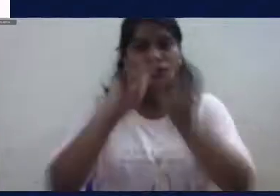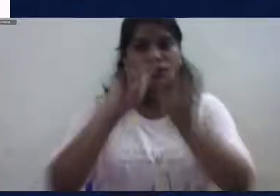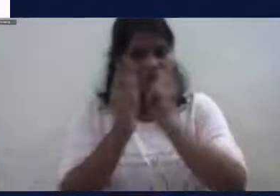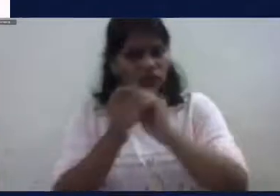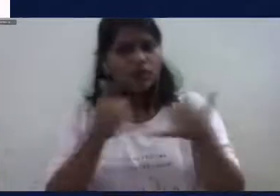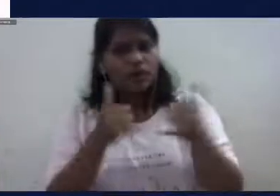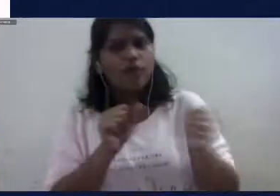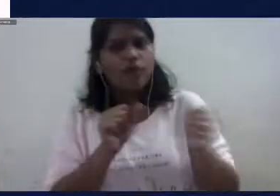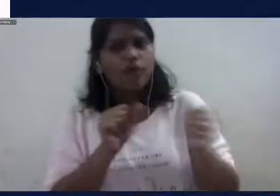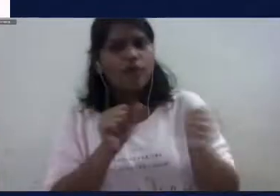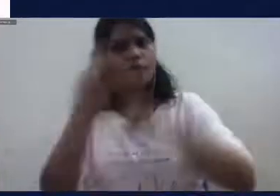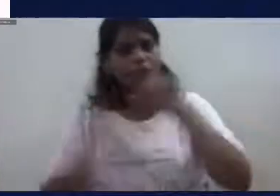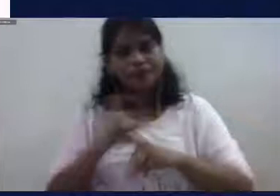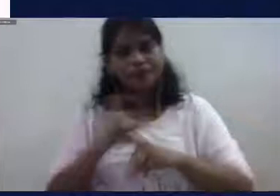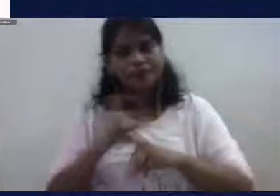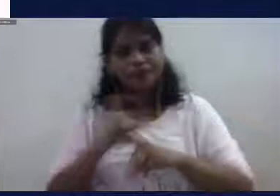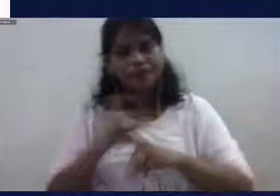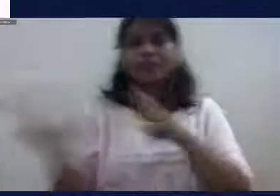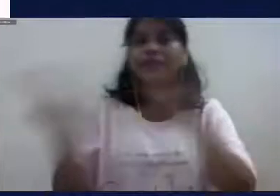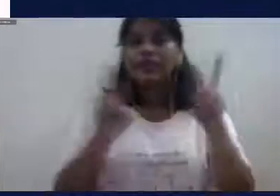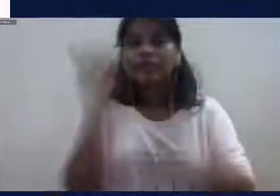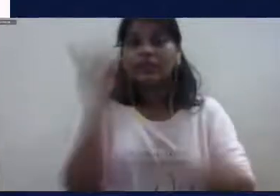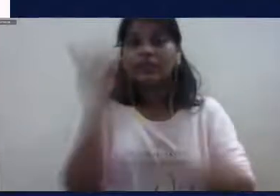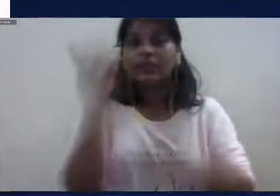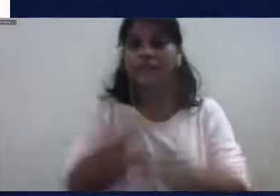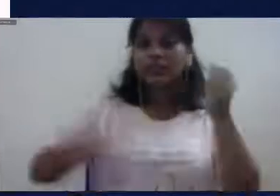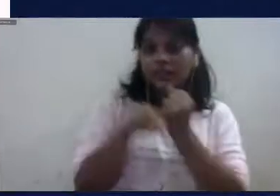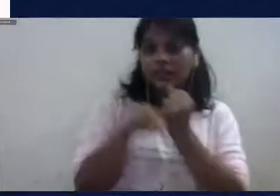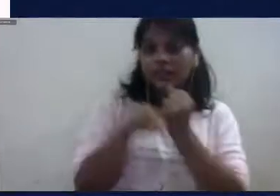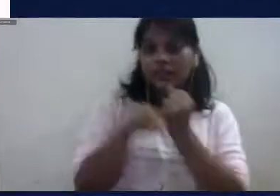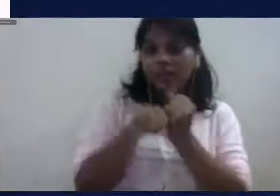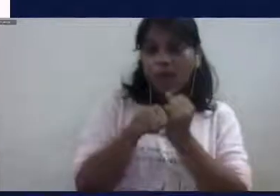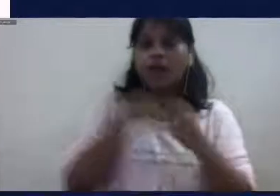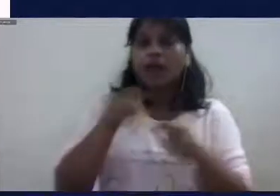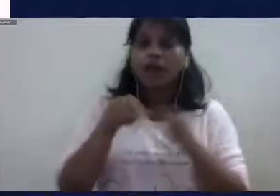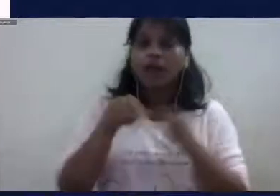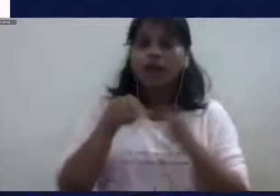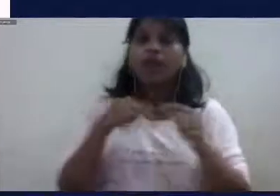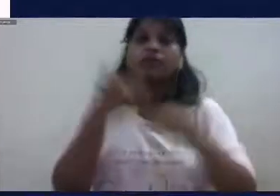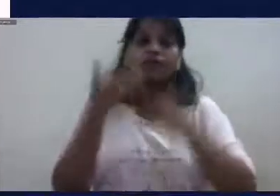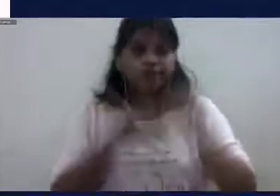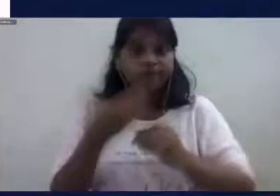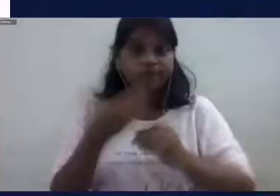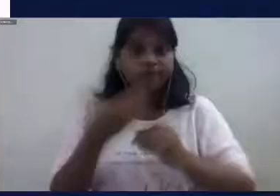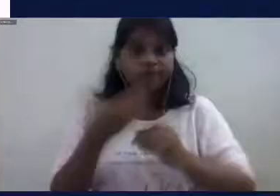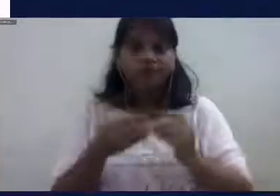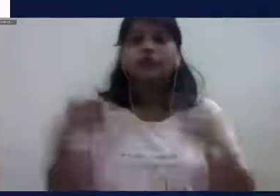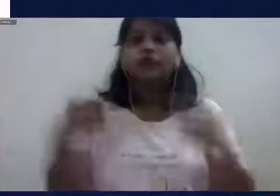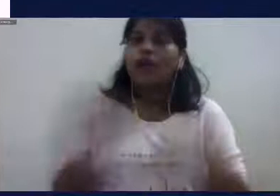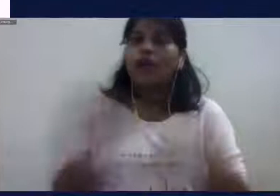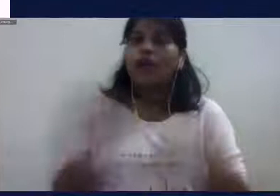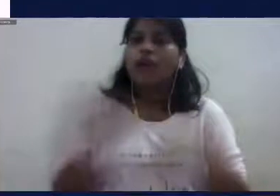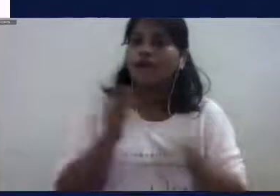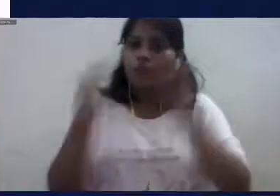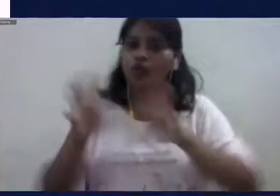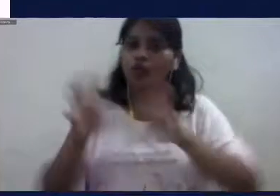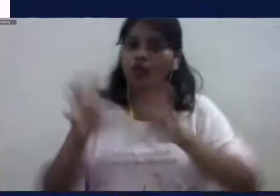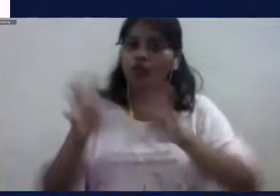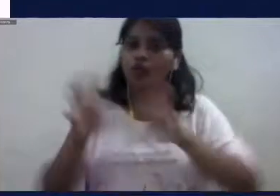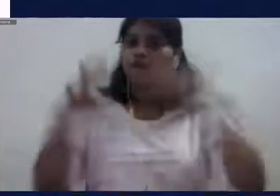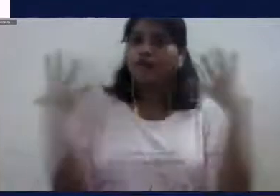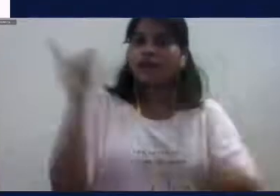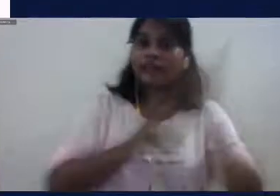the organization. They looked at design as a support function. Since then, we have now moved on to the world where design